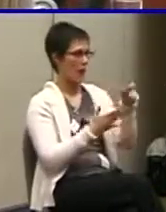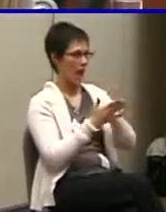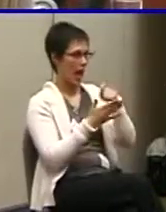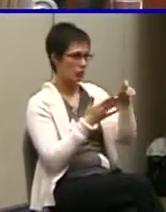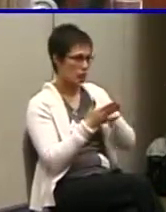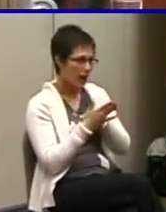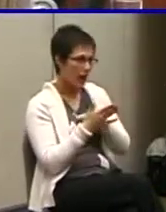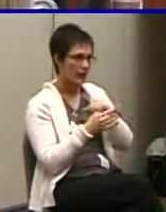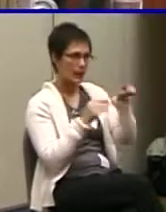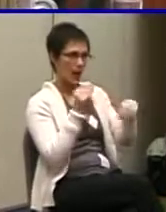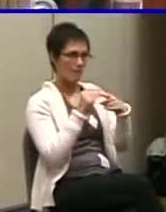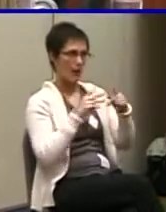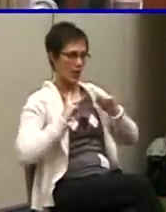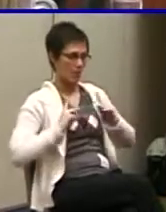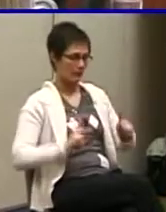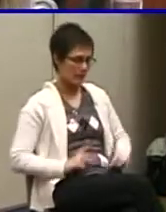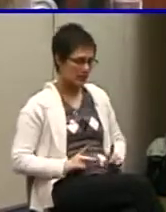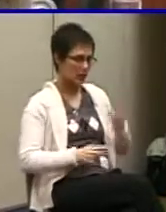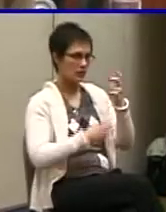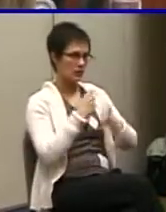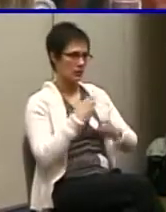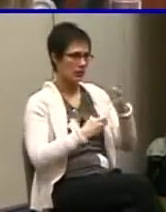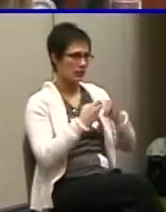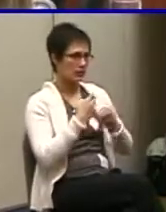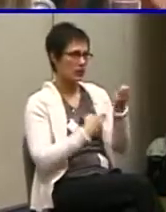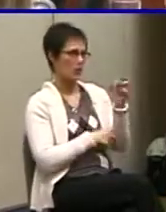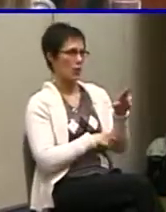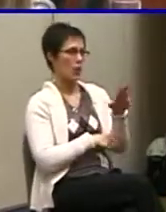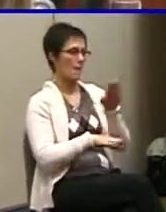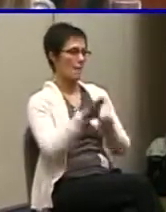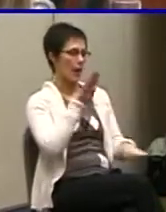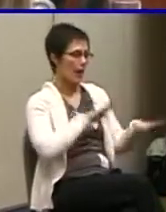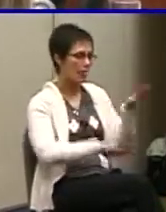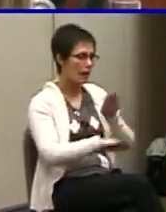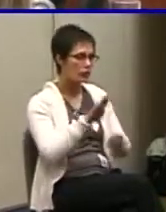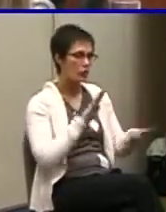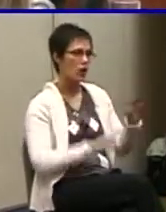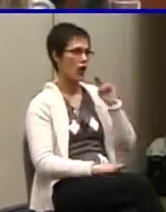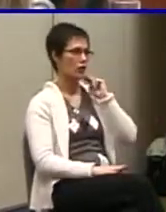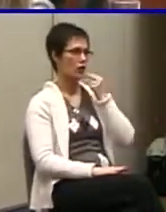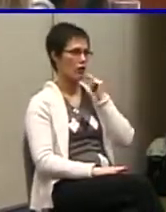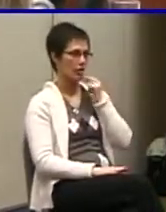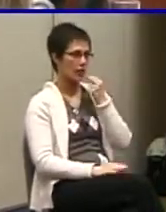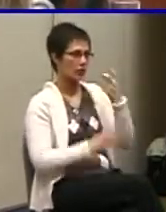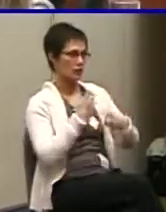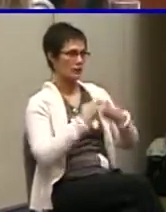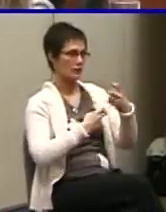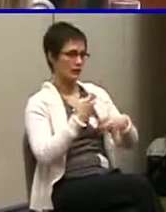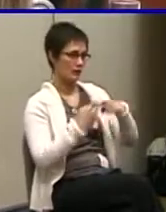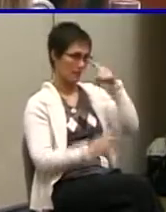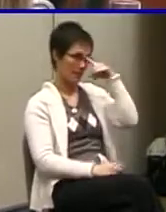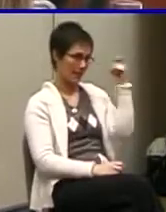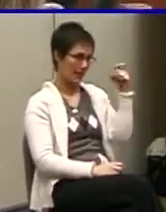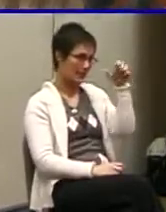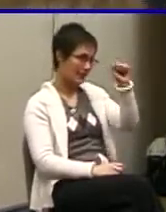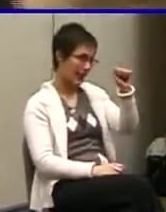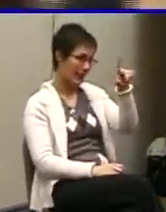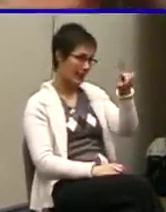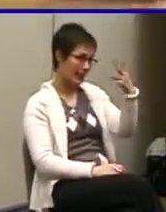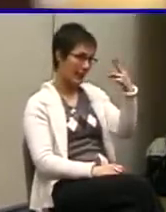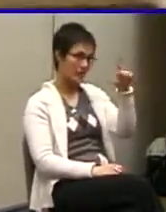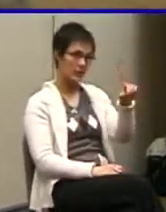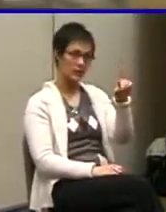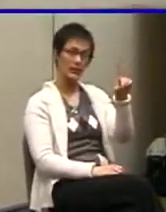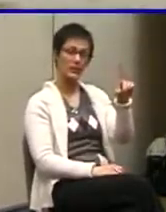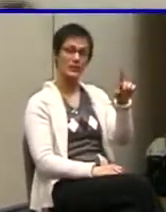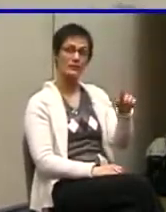his physical difficulties or his biological, neurological difficulties because of ADHD? The bottom